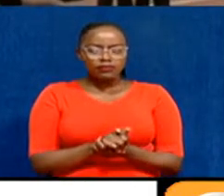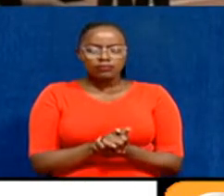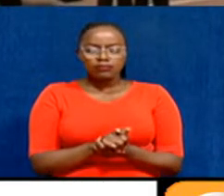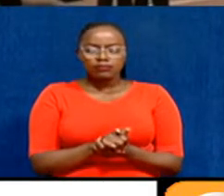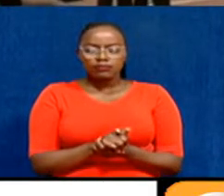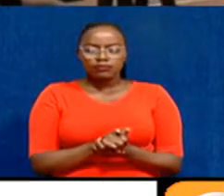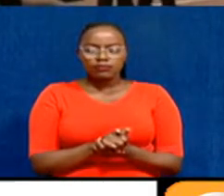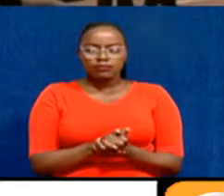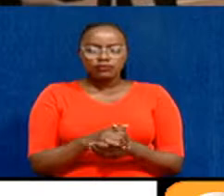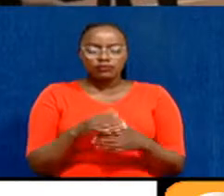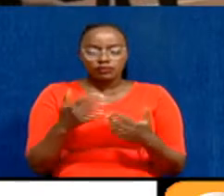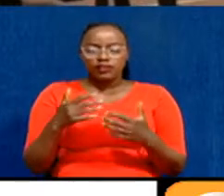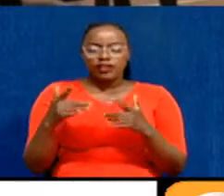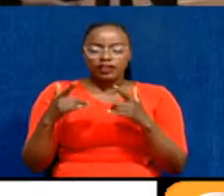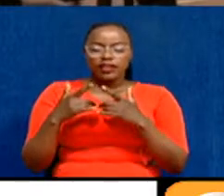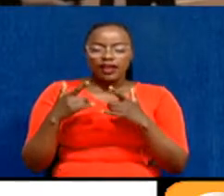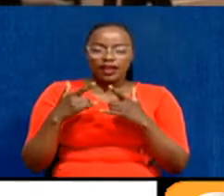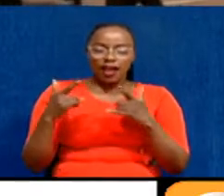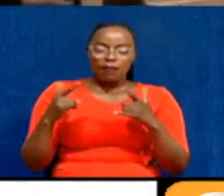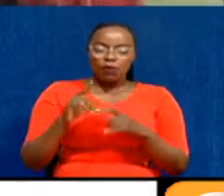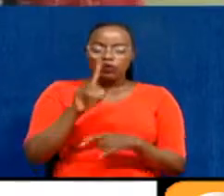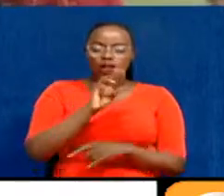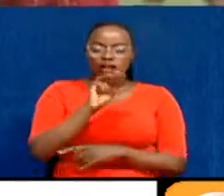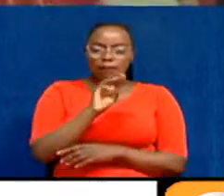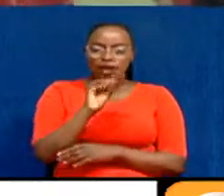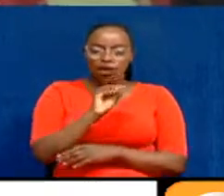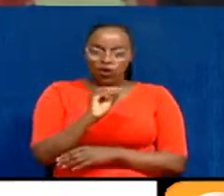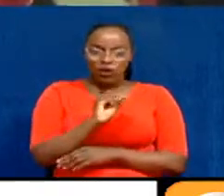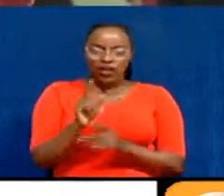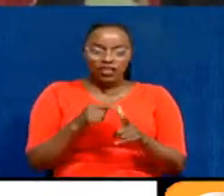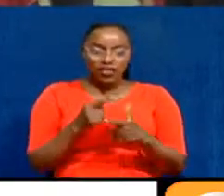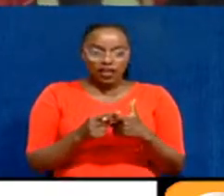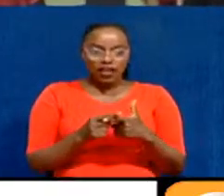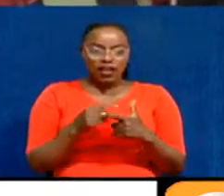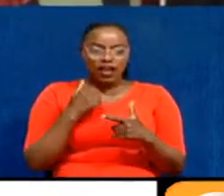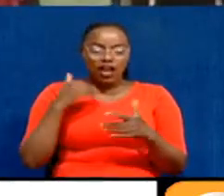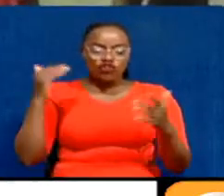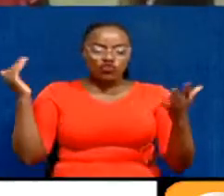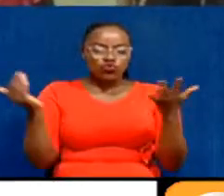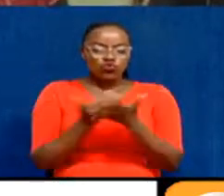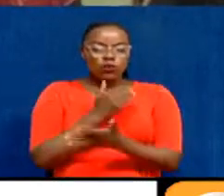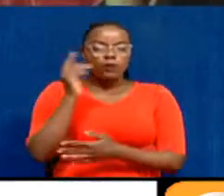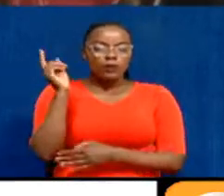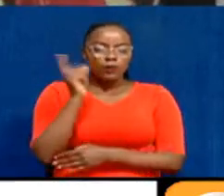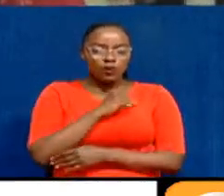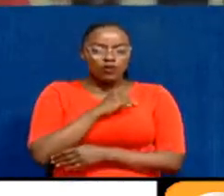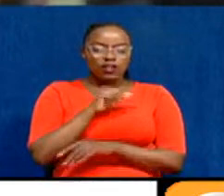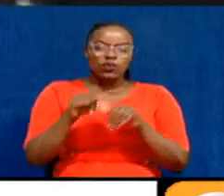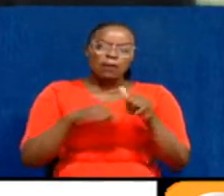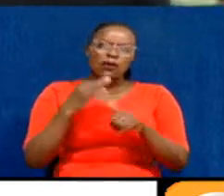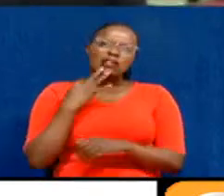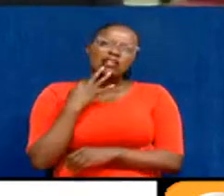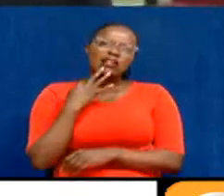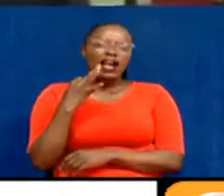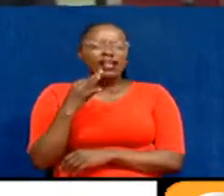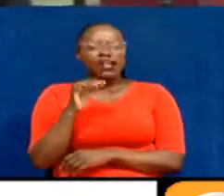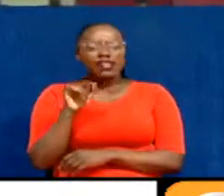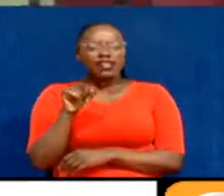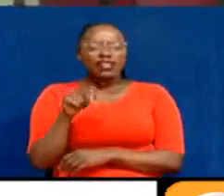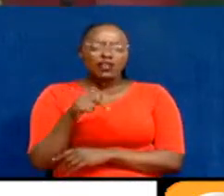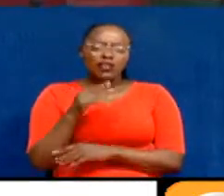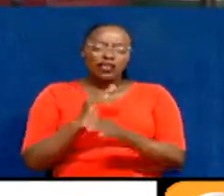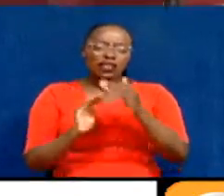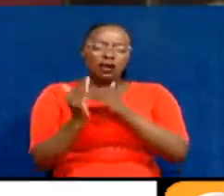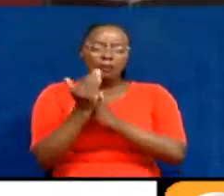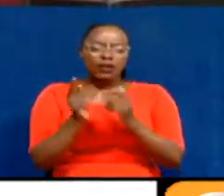the gap was about 1 million, and then it was wiped out to about 300,000 in the